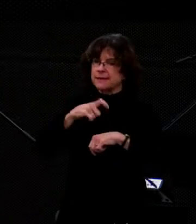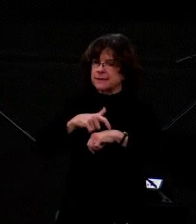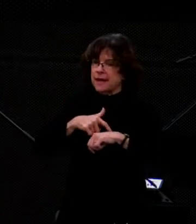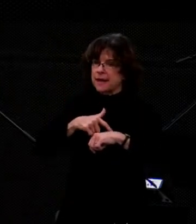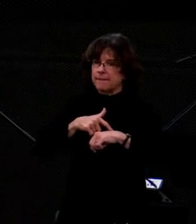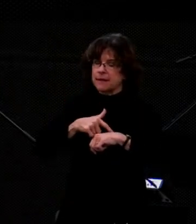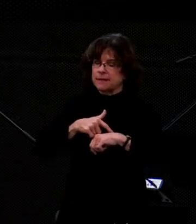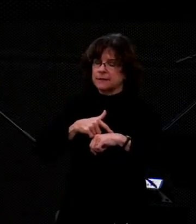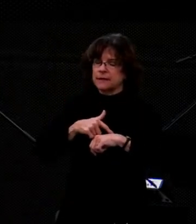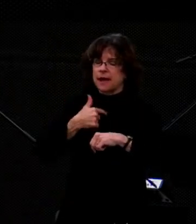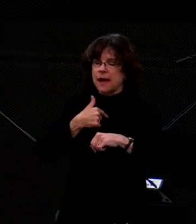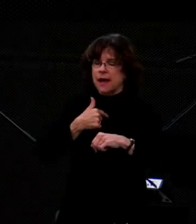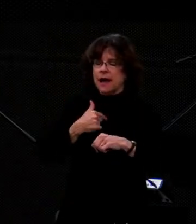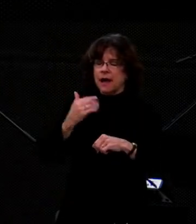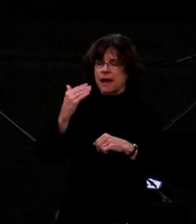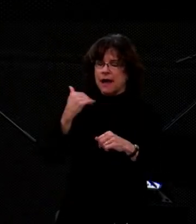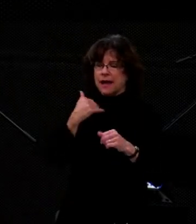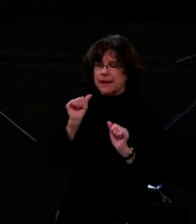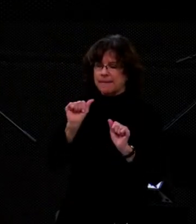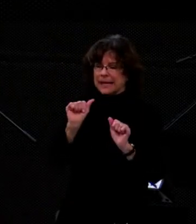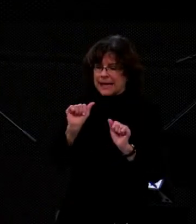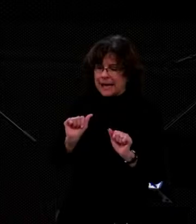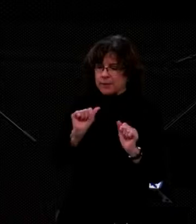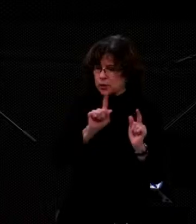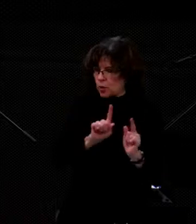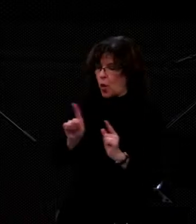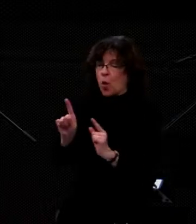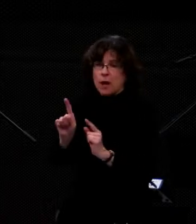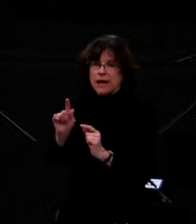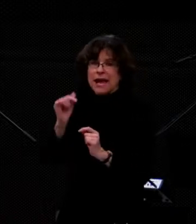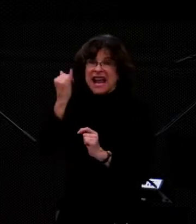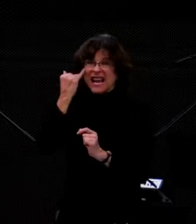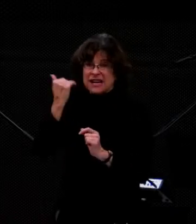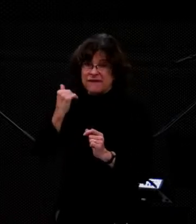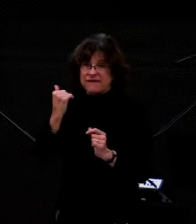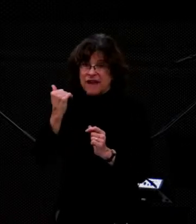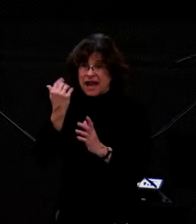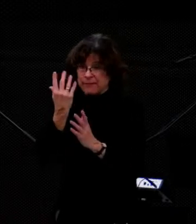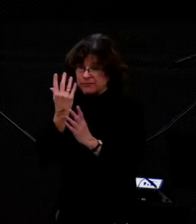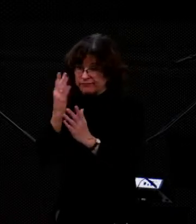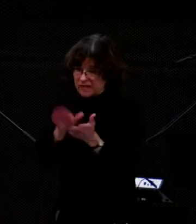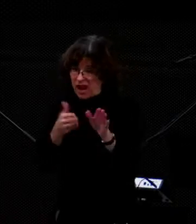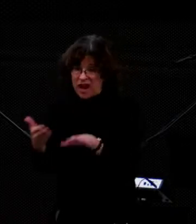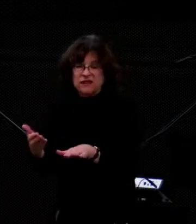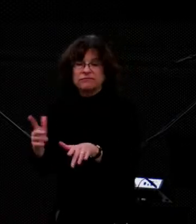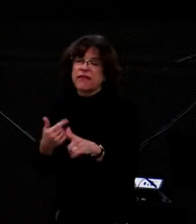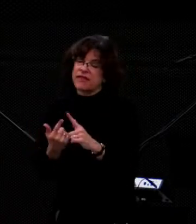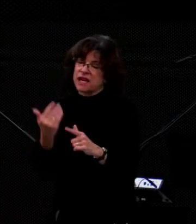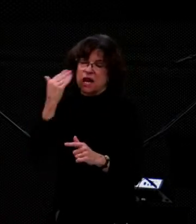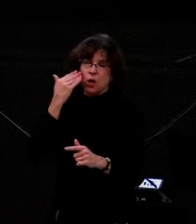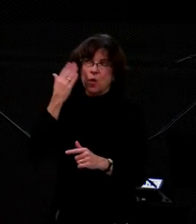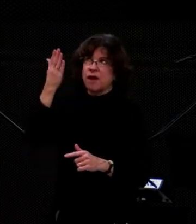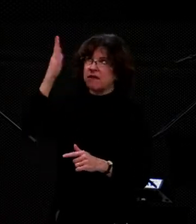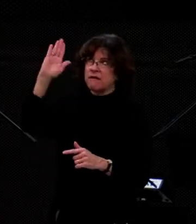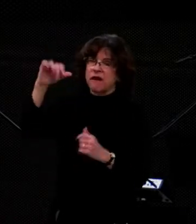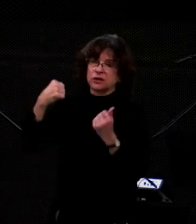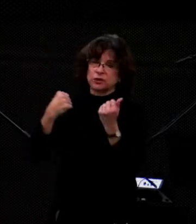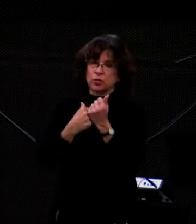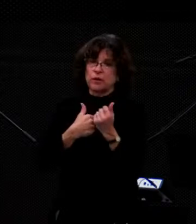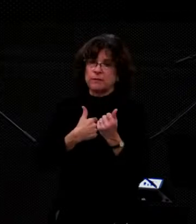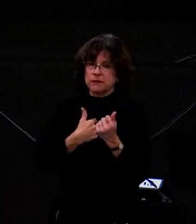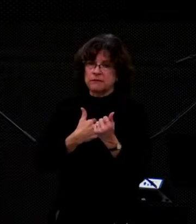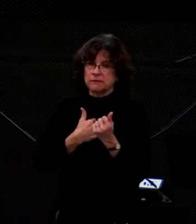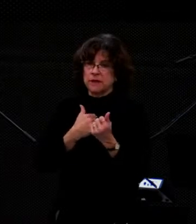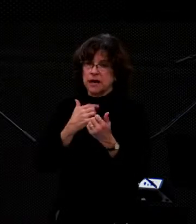conclusion, the settled reality, if I perish, I perish, but I go down with Yahweh. I go down with God and with his